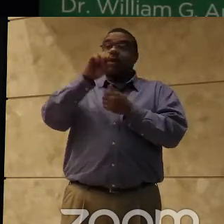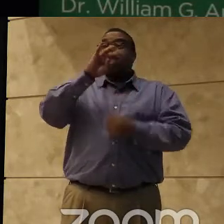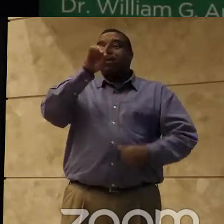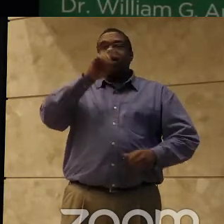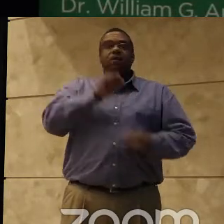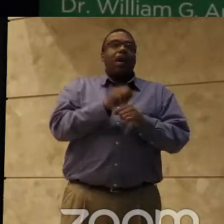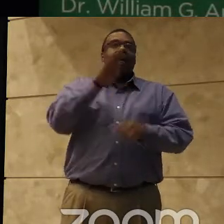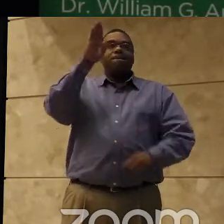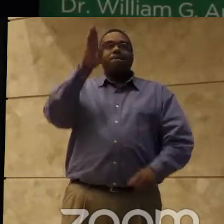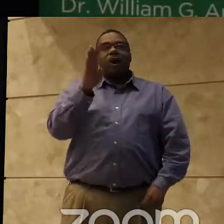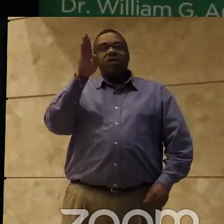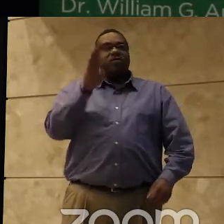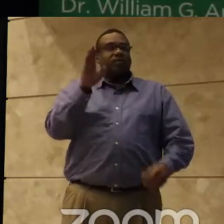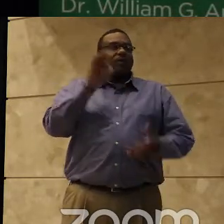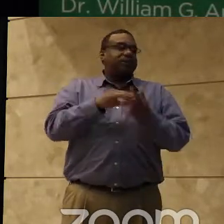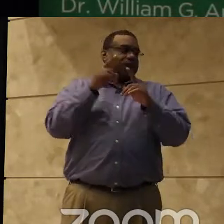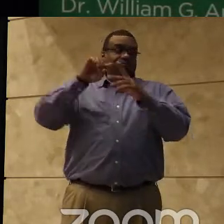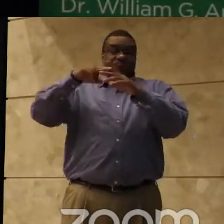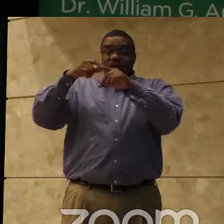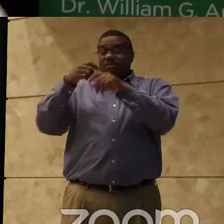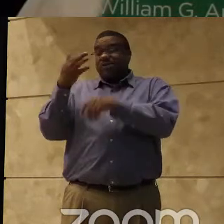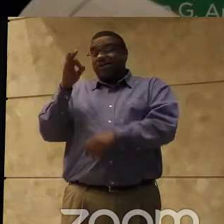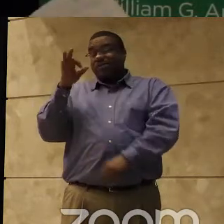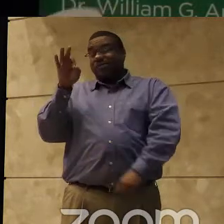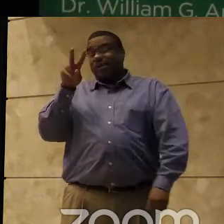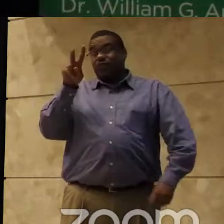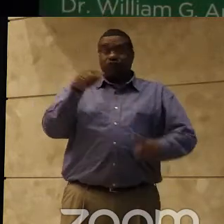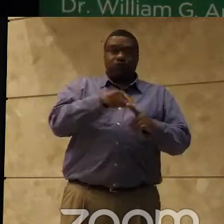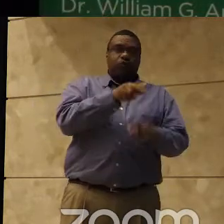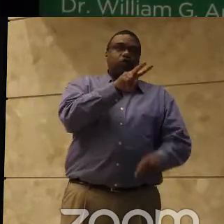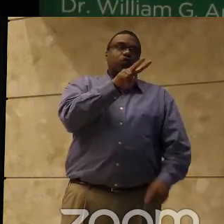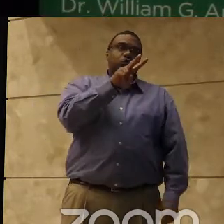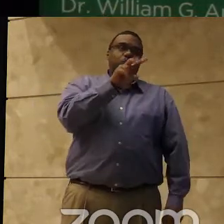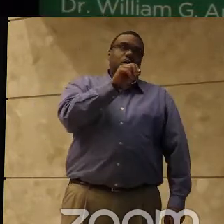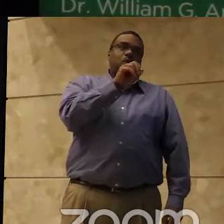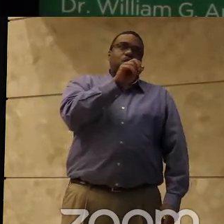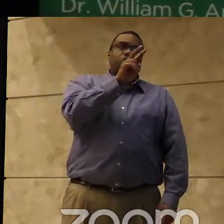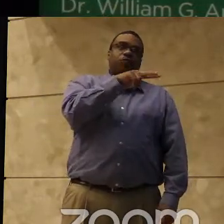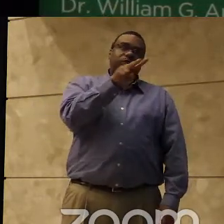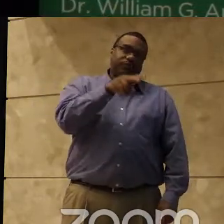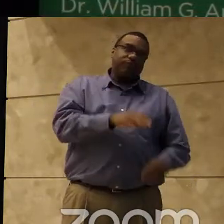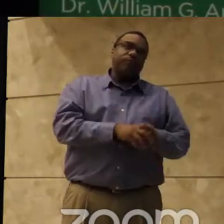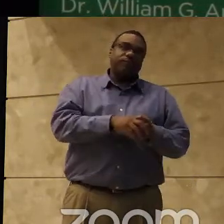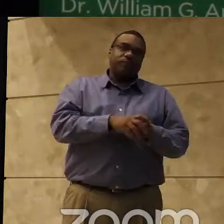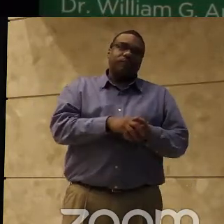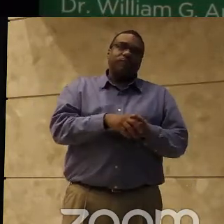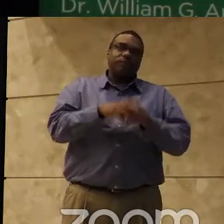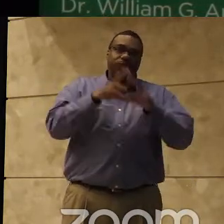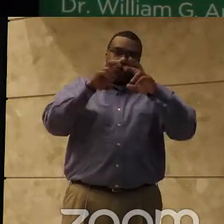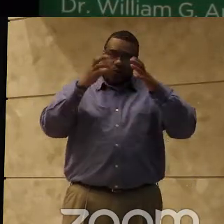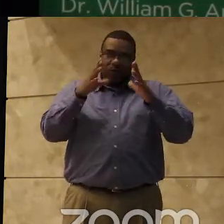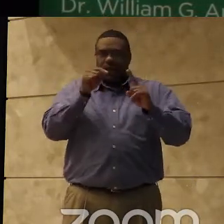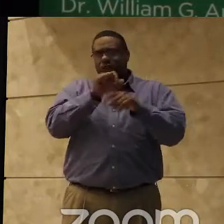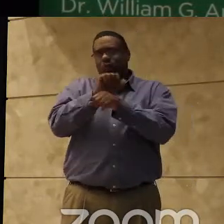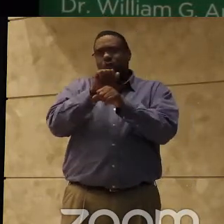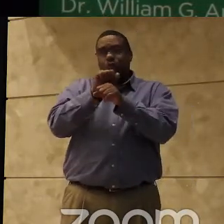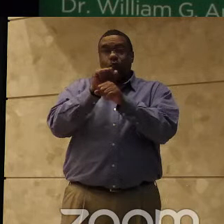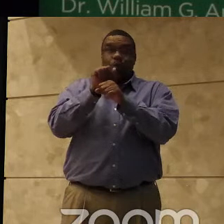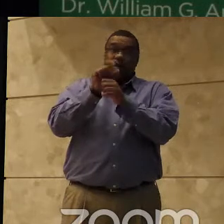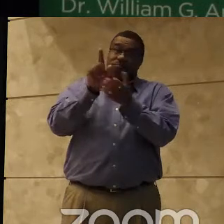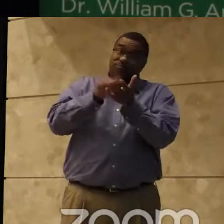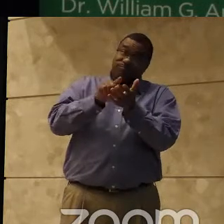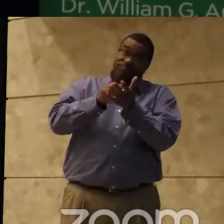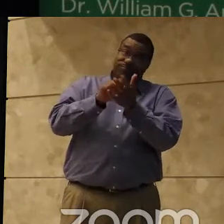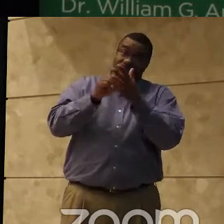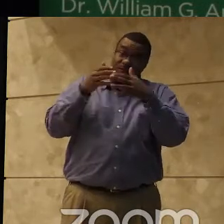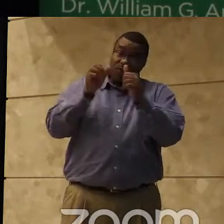Baltimore County, from 1992 to 2022. As a researcher, his work and publications